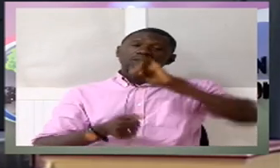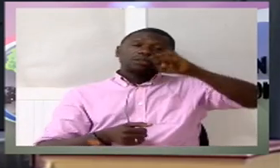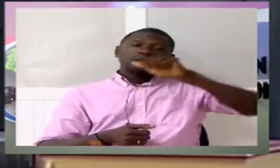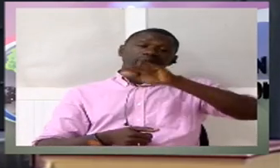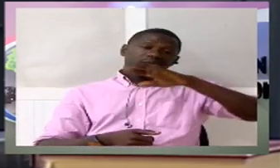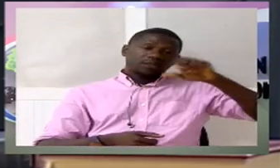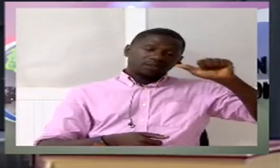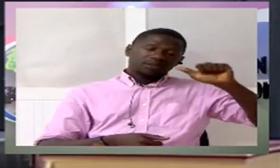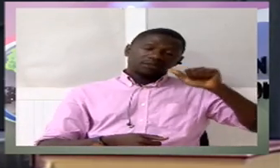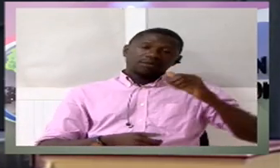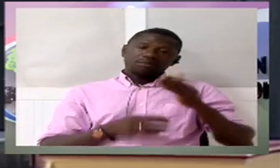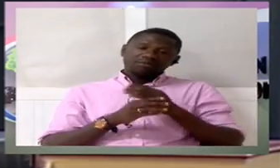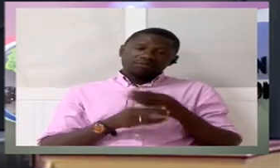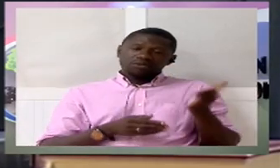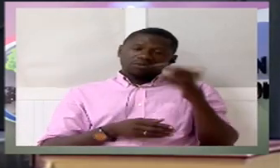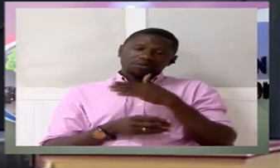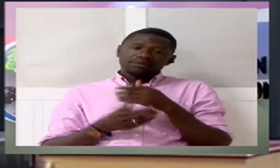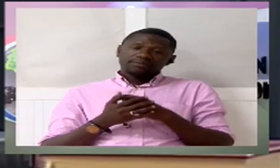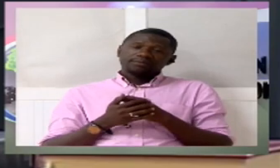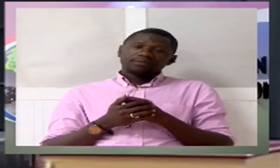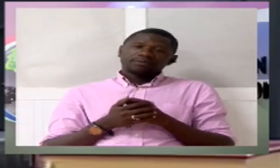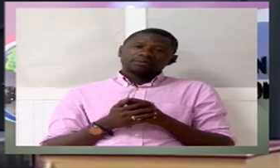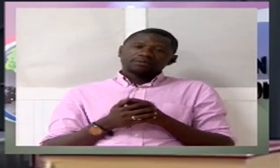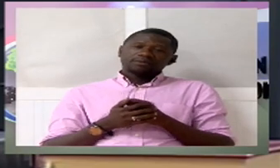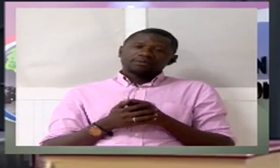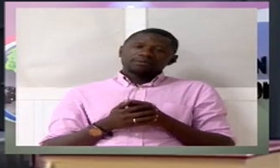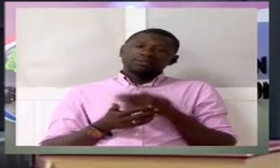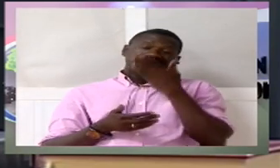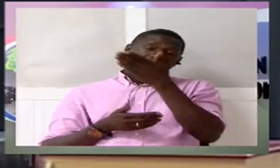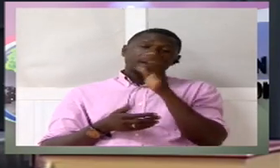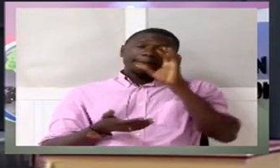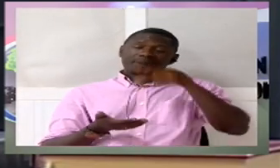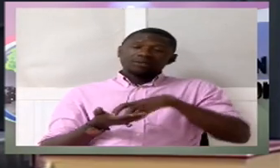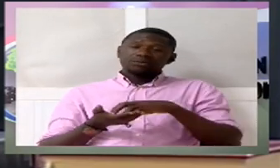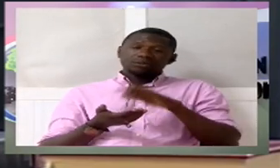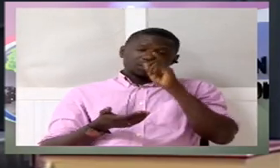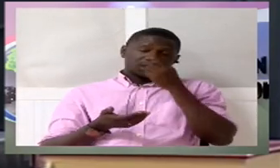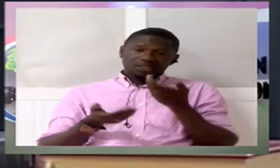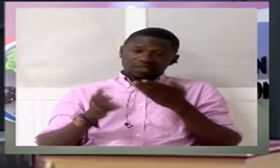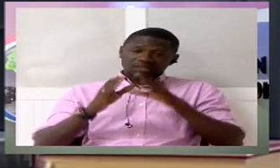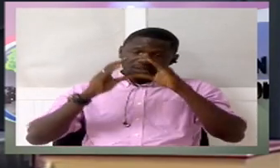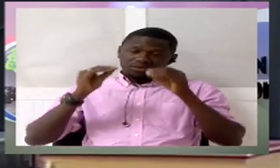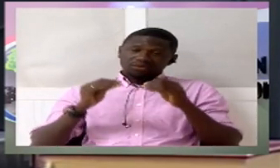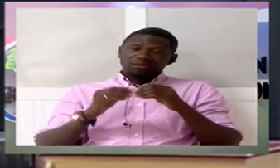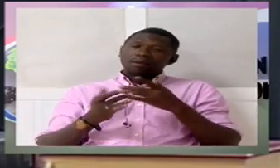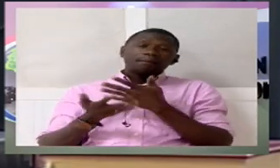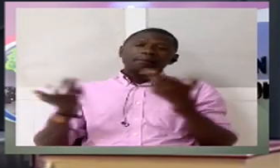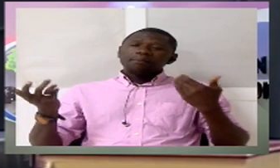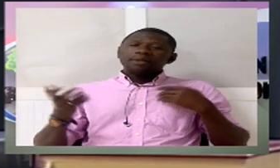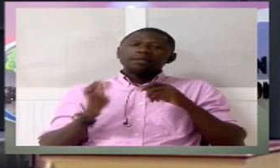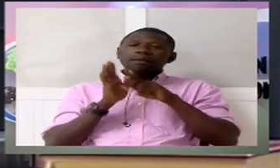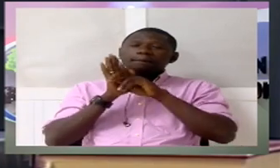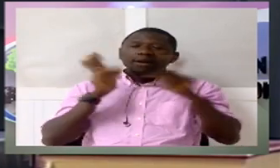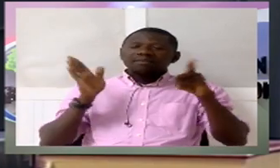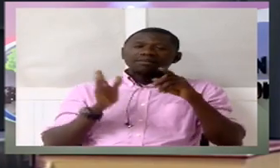people. Janim bita Jara. Before we got to Jara. Dead house from to je. Even at the dead house. Plain clothes all fata jere tep. There were many plain